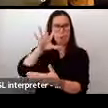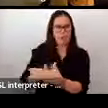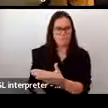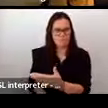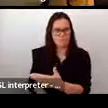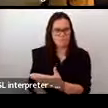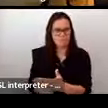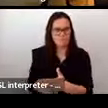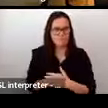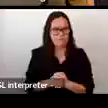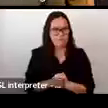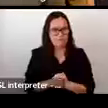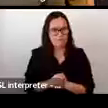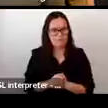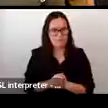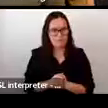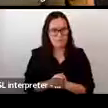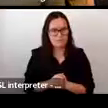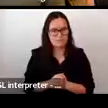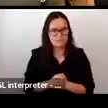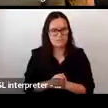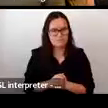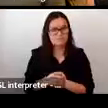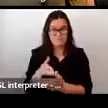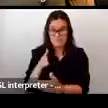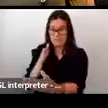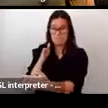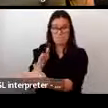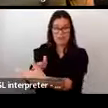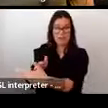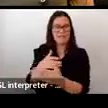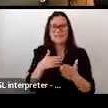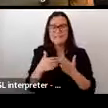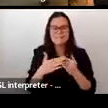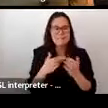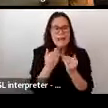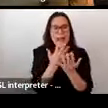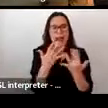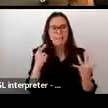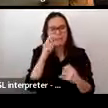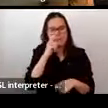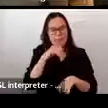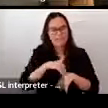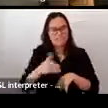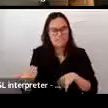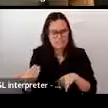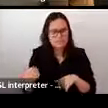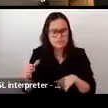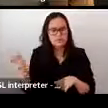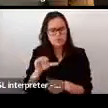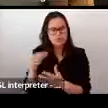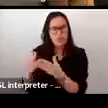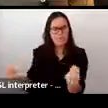matter how many people a barrier hurts, and no matter how cheap and easy it is to eliminate that